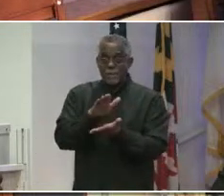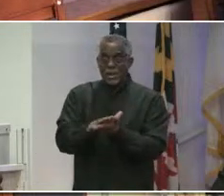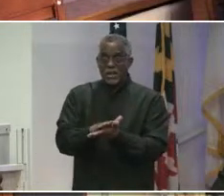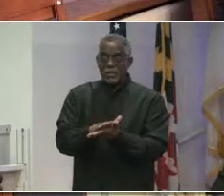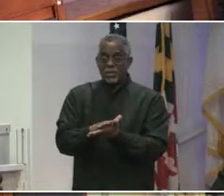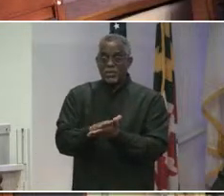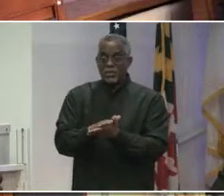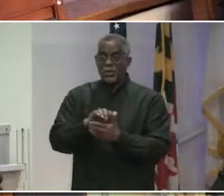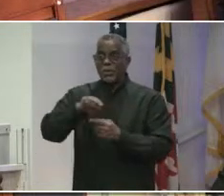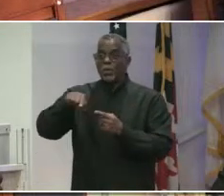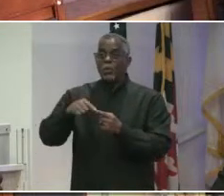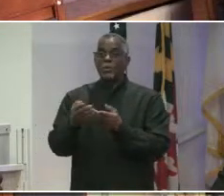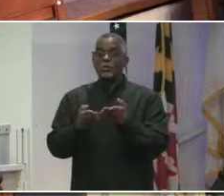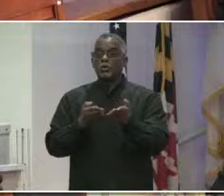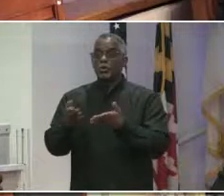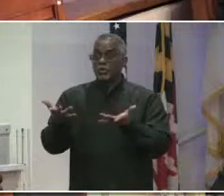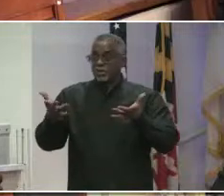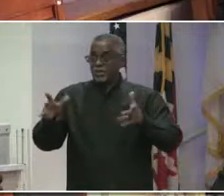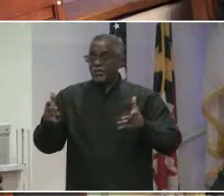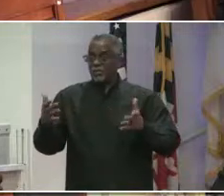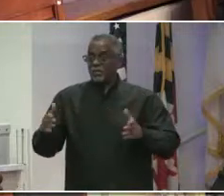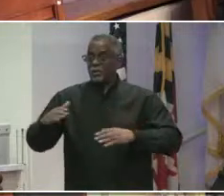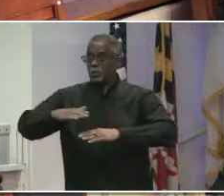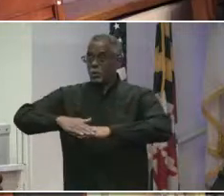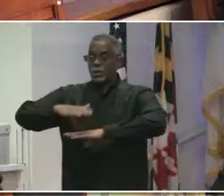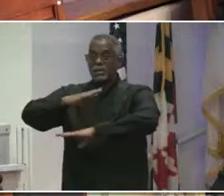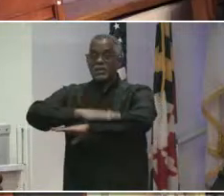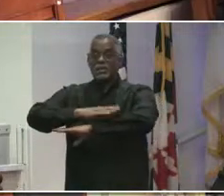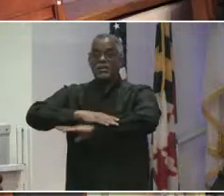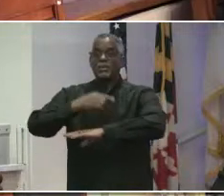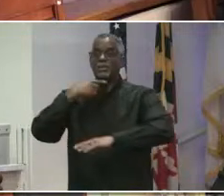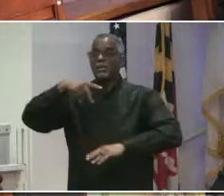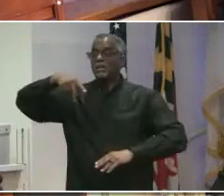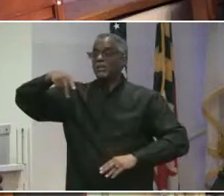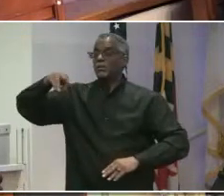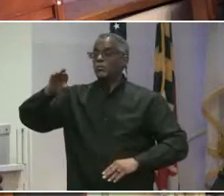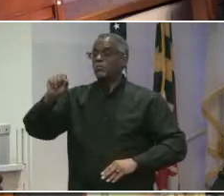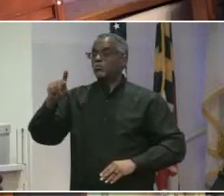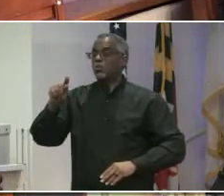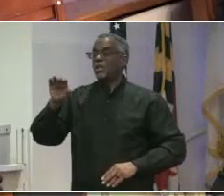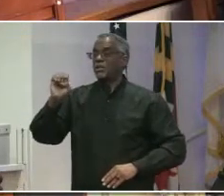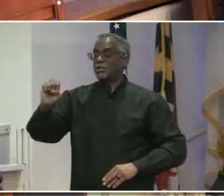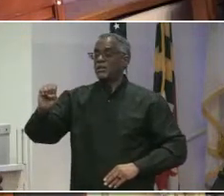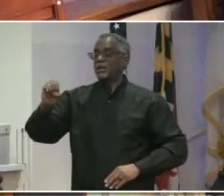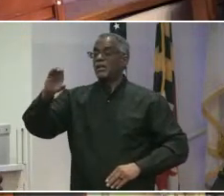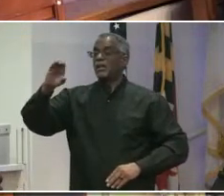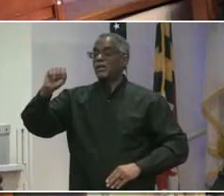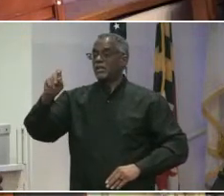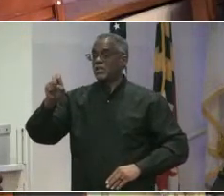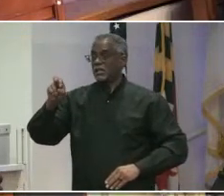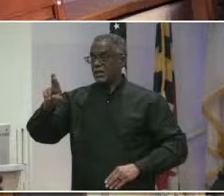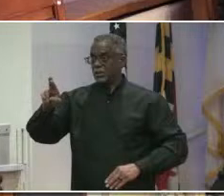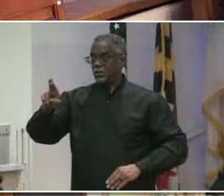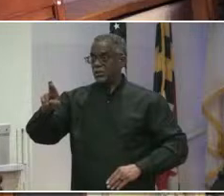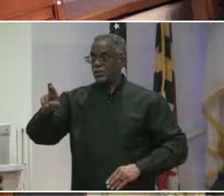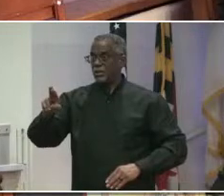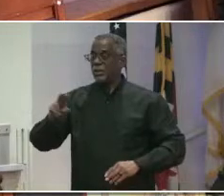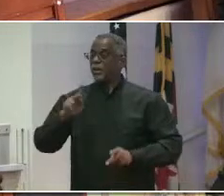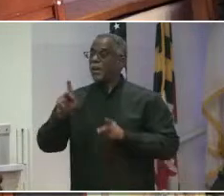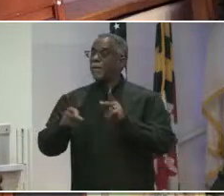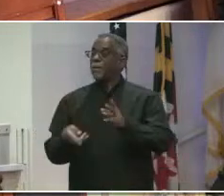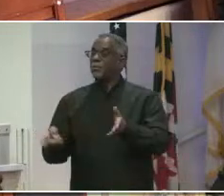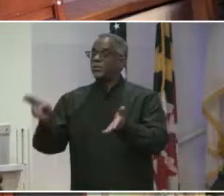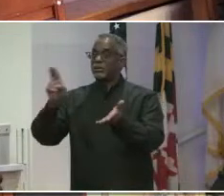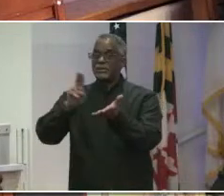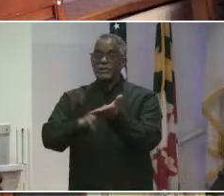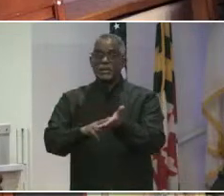at the end, somewhere out there on some table that says prostate cancer, hallelujah, and people sign